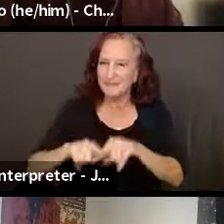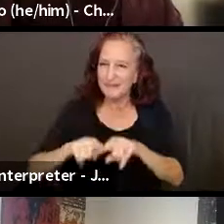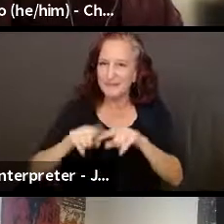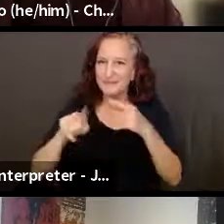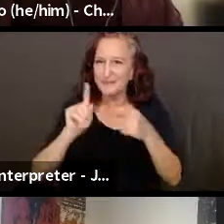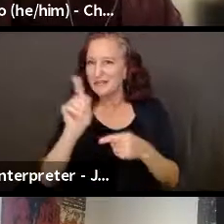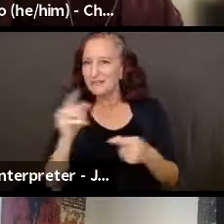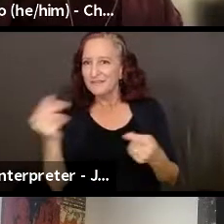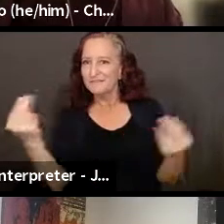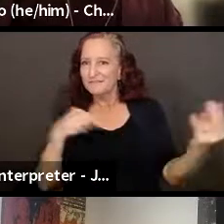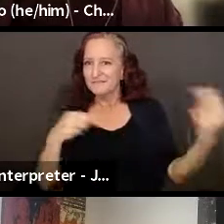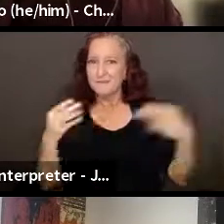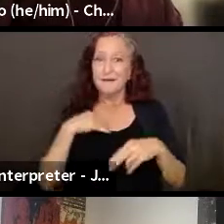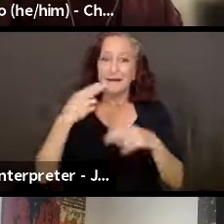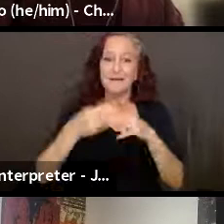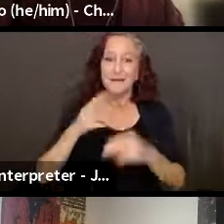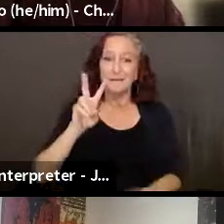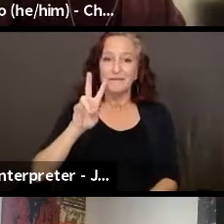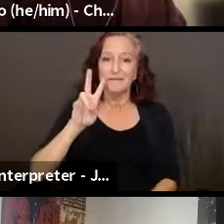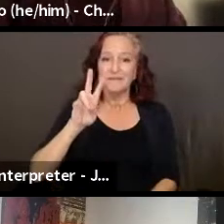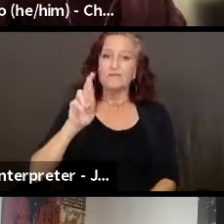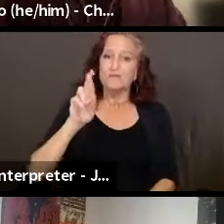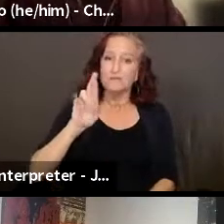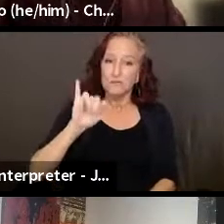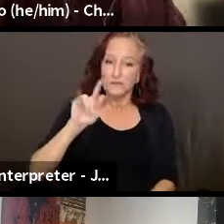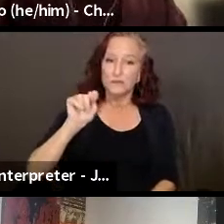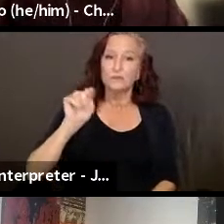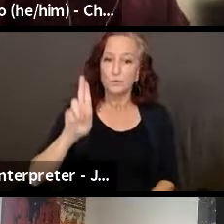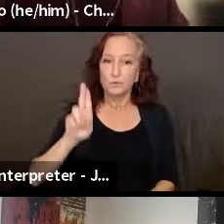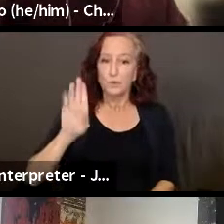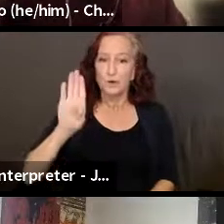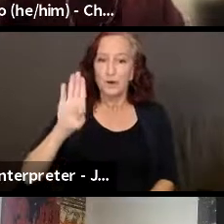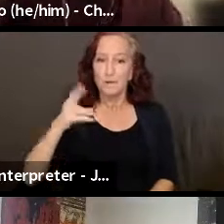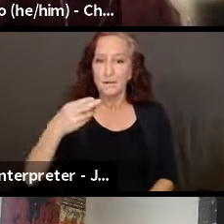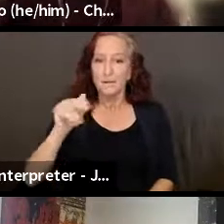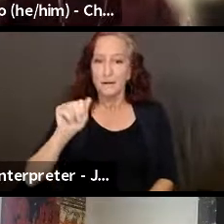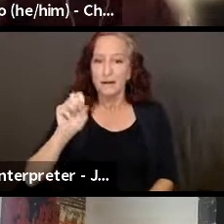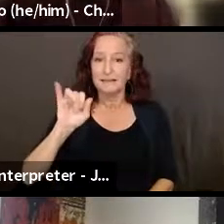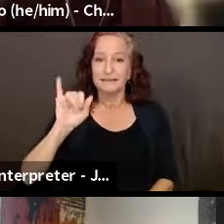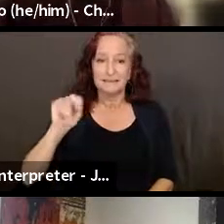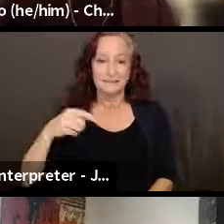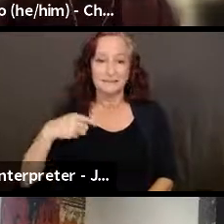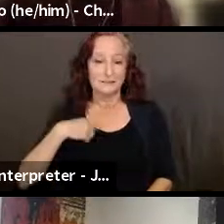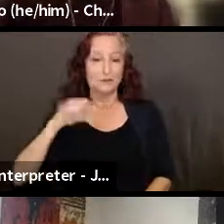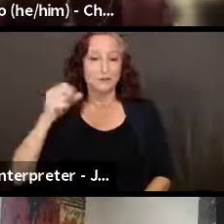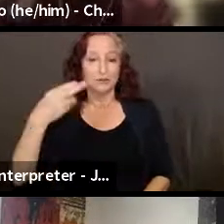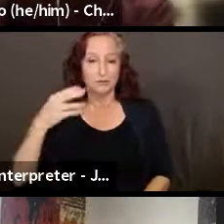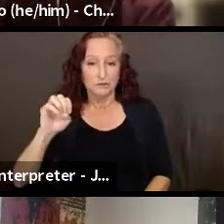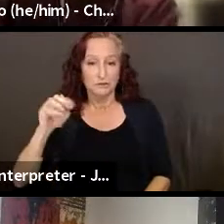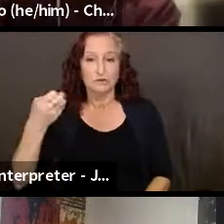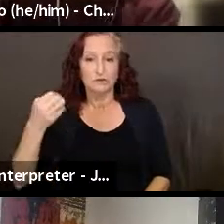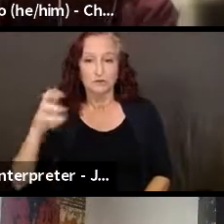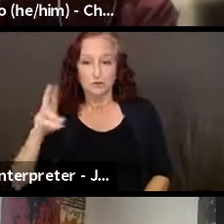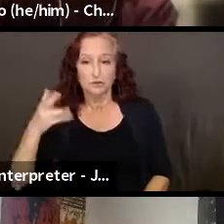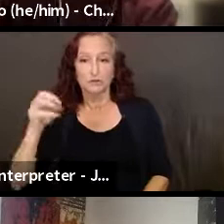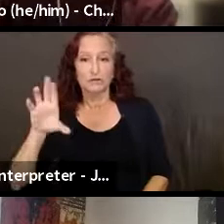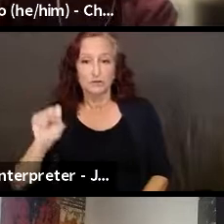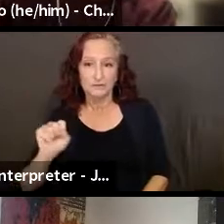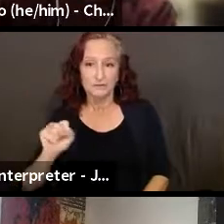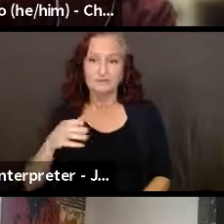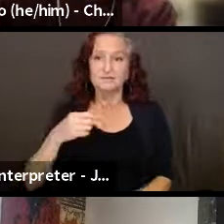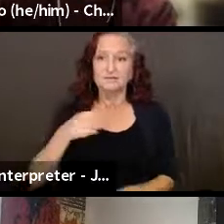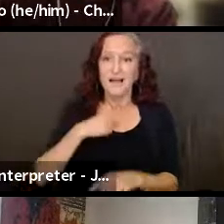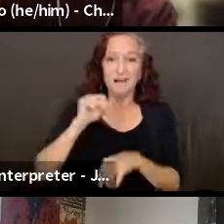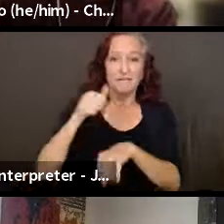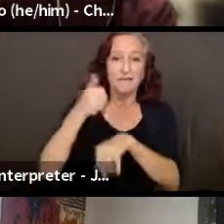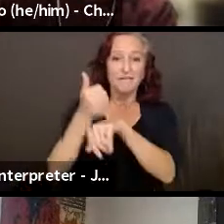am Ritu Basine, she, her, hers. I'm president and founder of Basine Consulting Inc.,